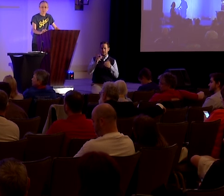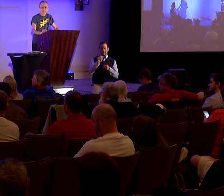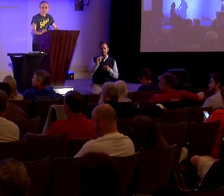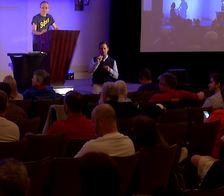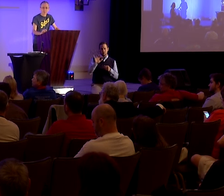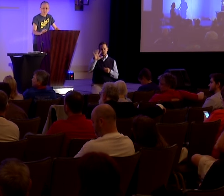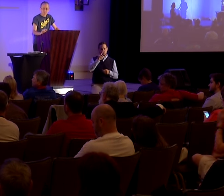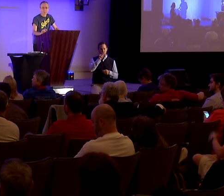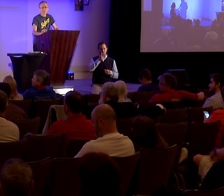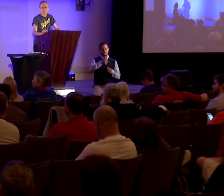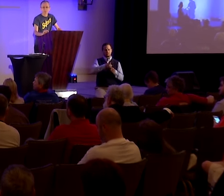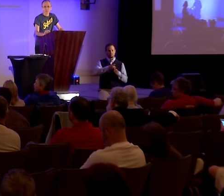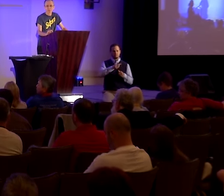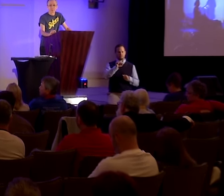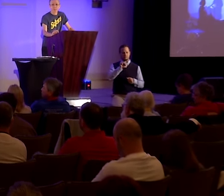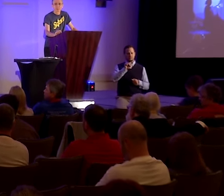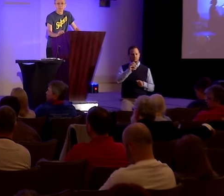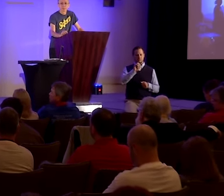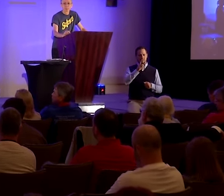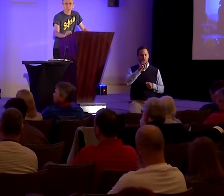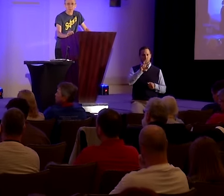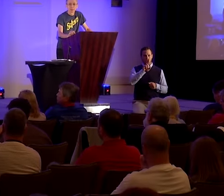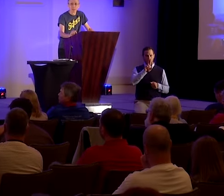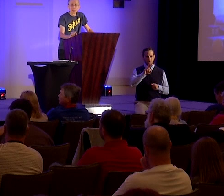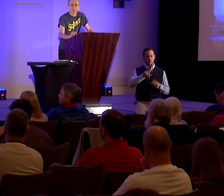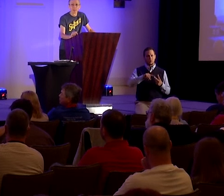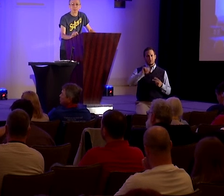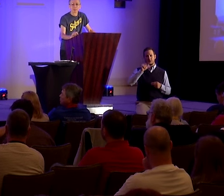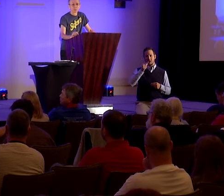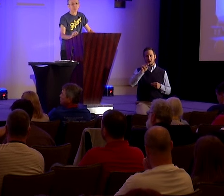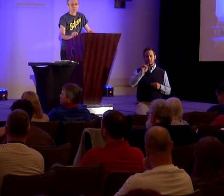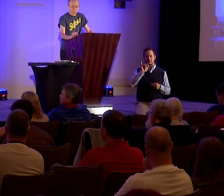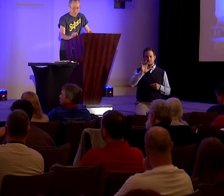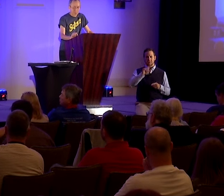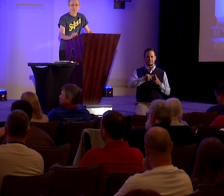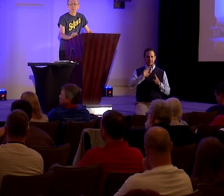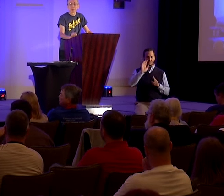are secular, atheist, agnostic, and they just don't seem to care?